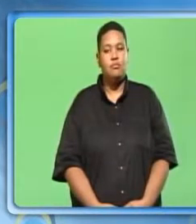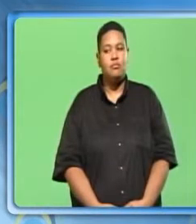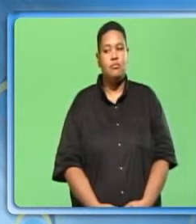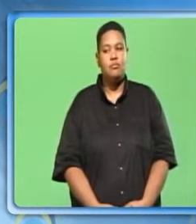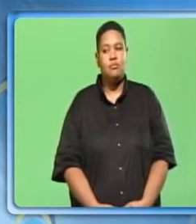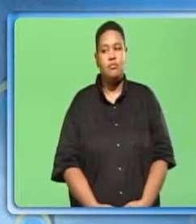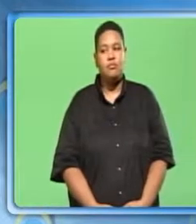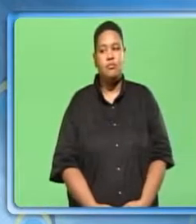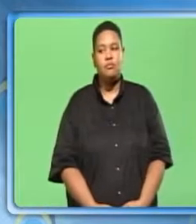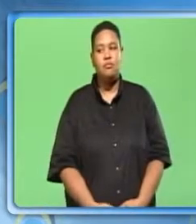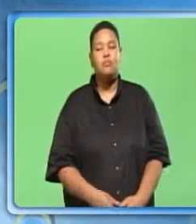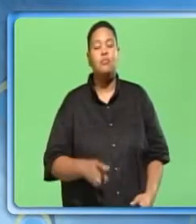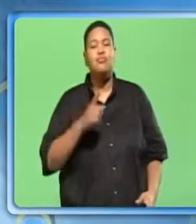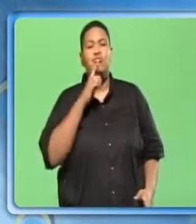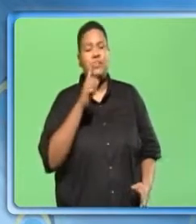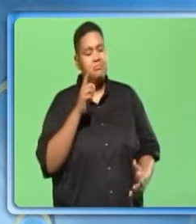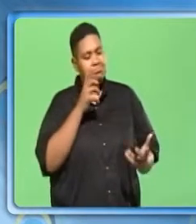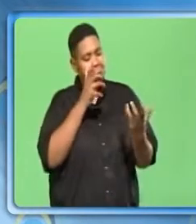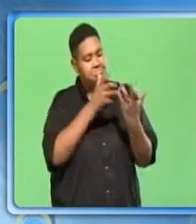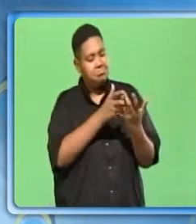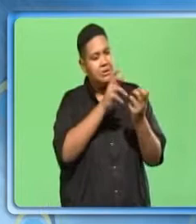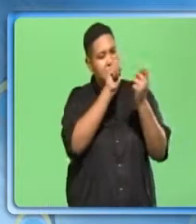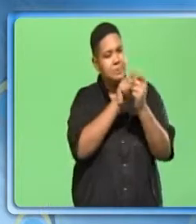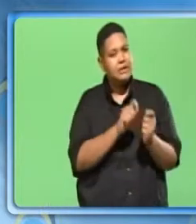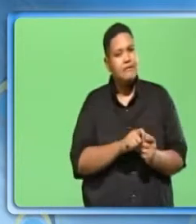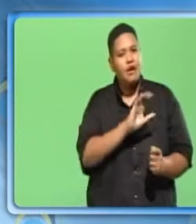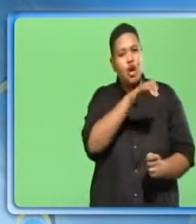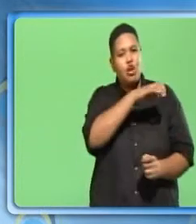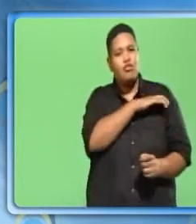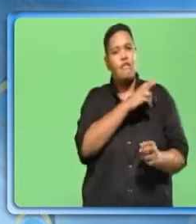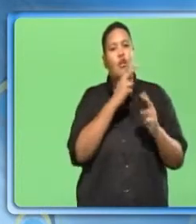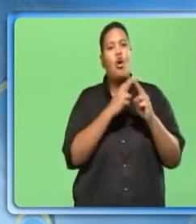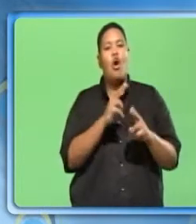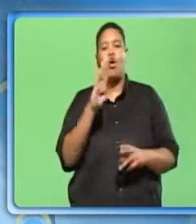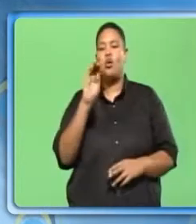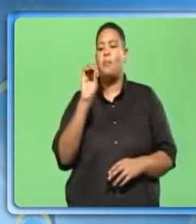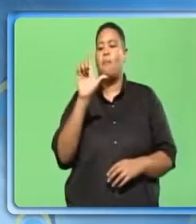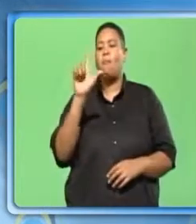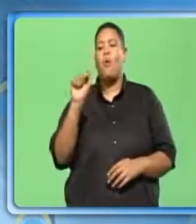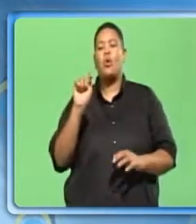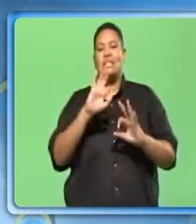Identify a feature particular to a characteristic of the Bolt family.